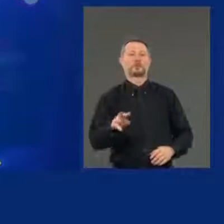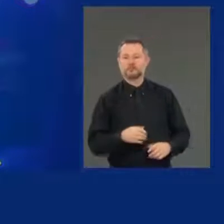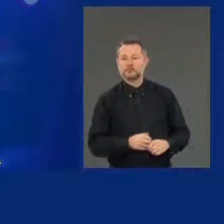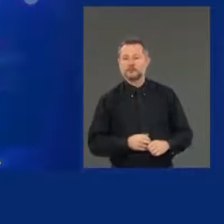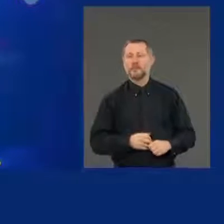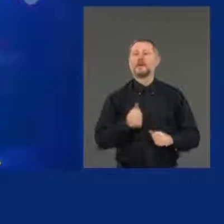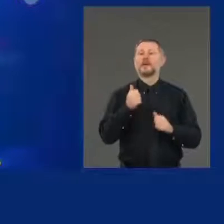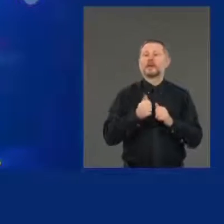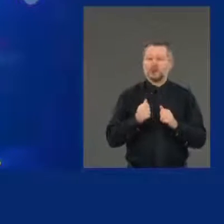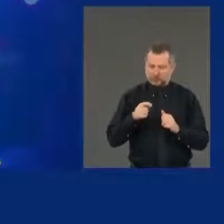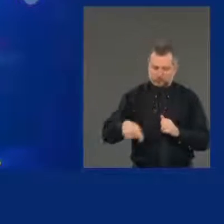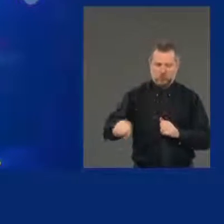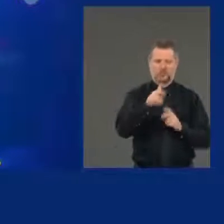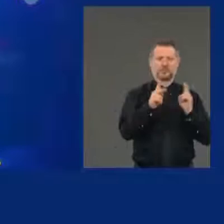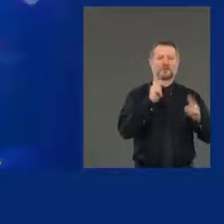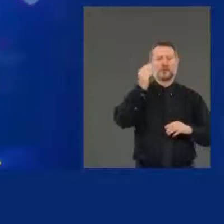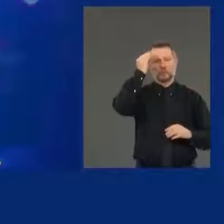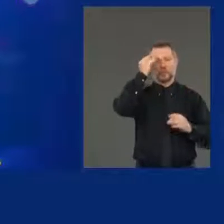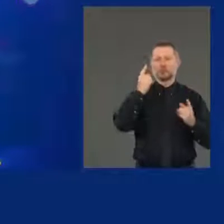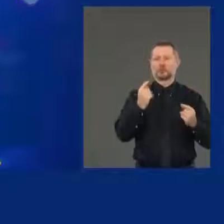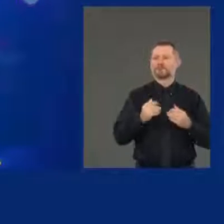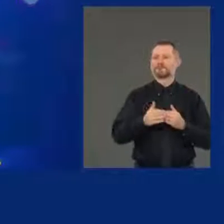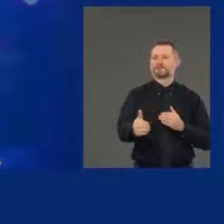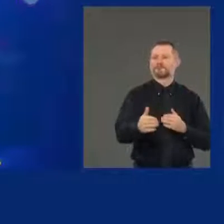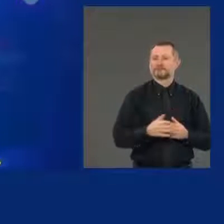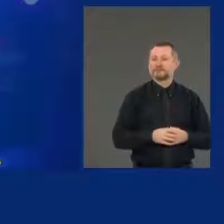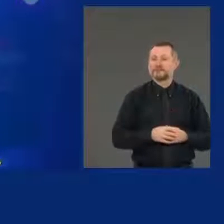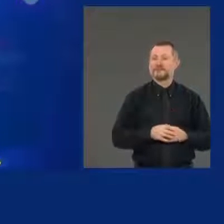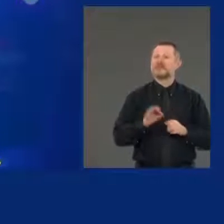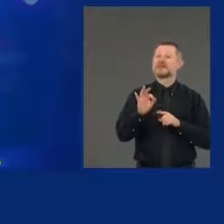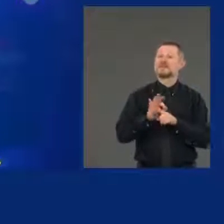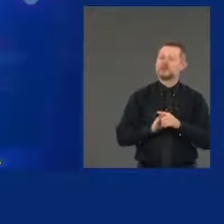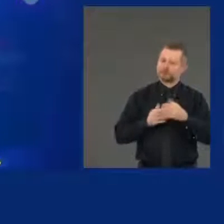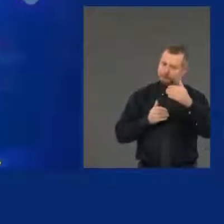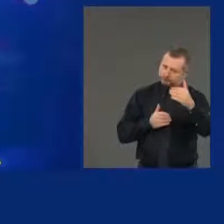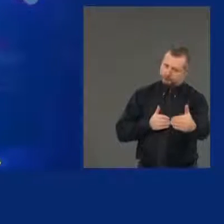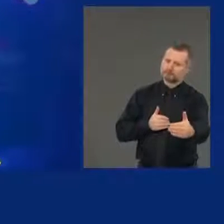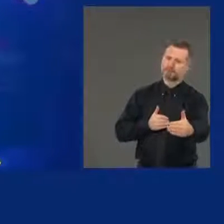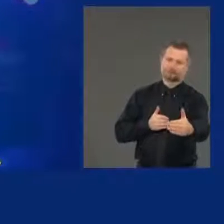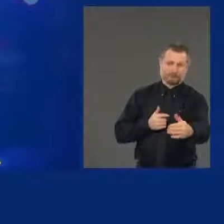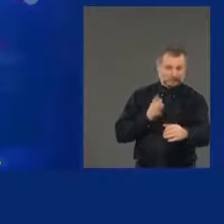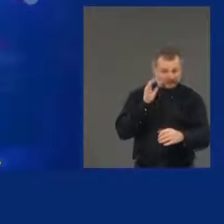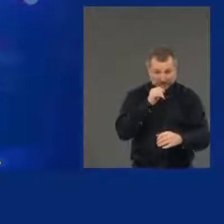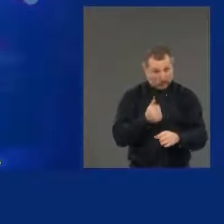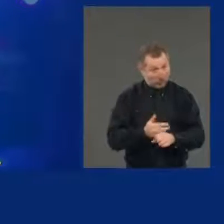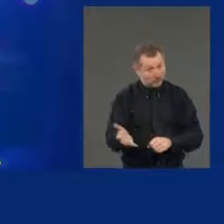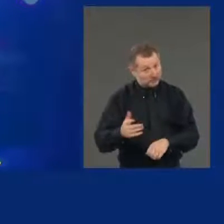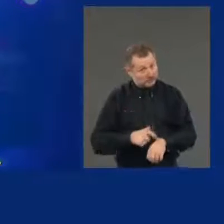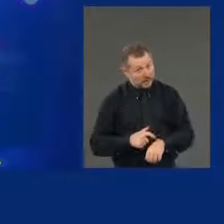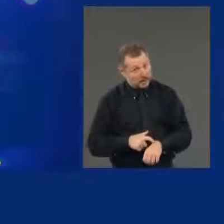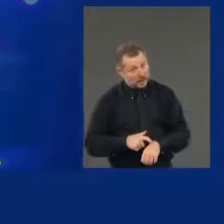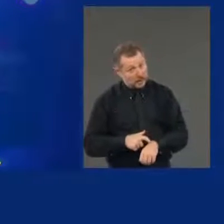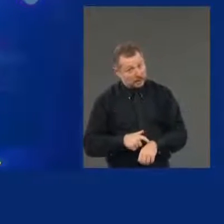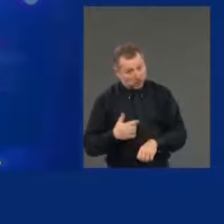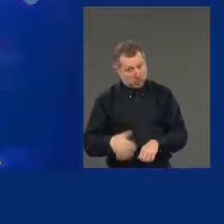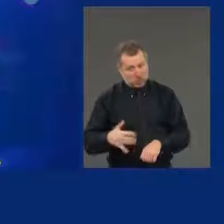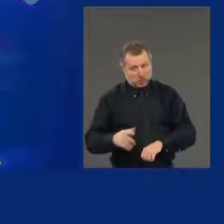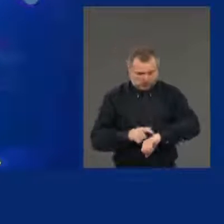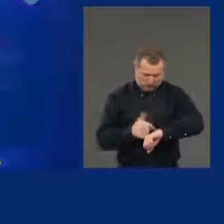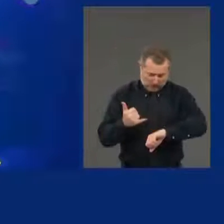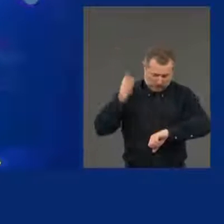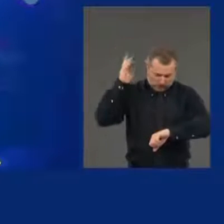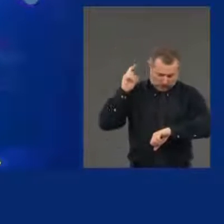we have. 9 months, tick, tick, tick, tick, tick, tick. You hear that sound? That's the 9